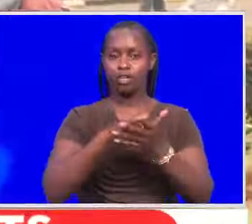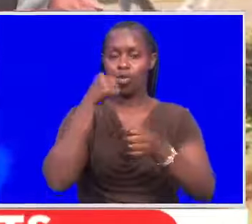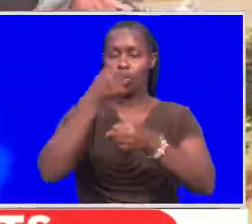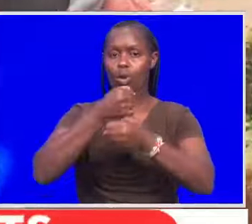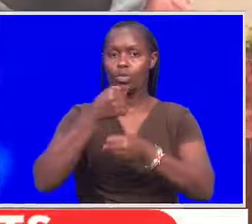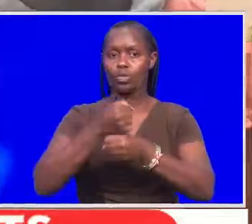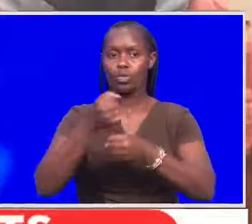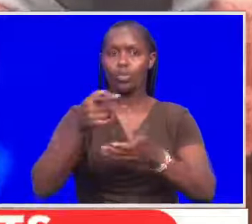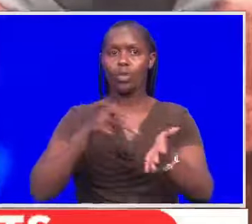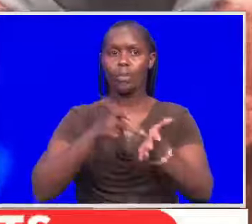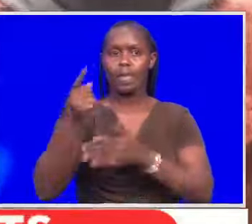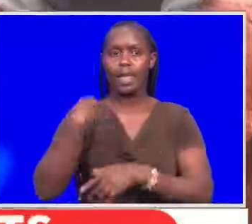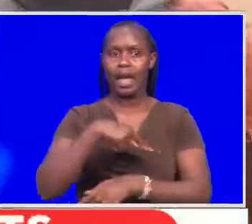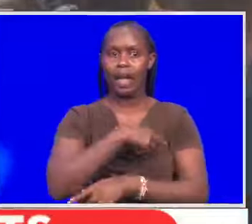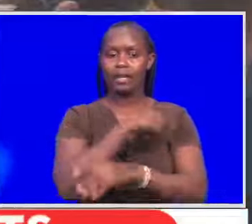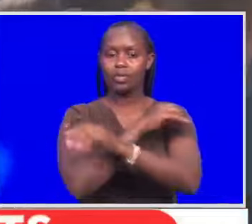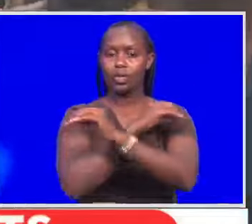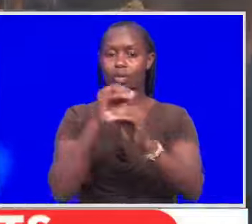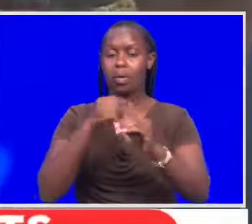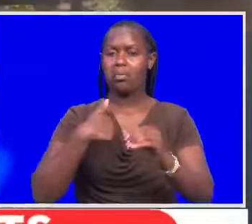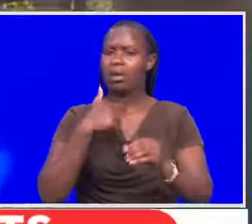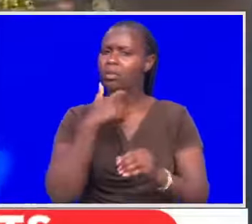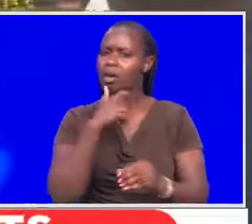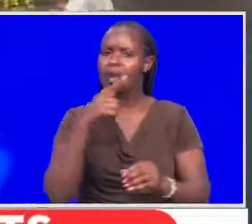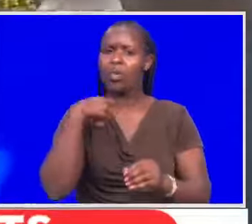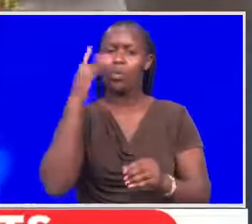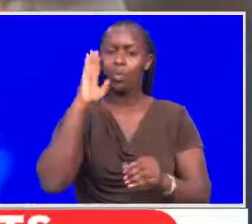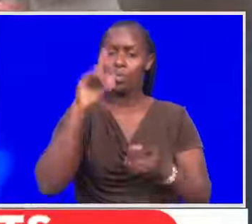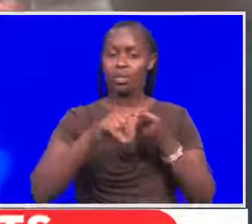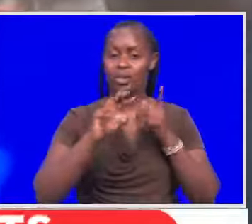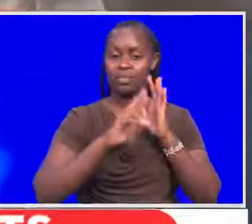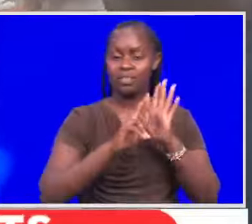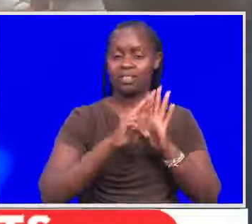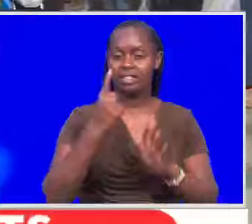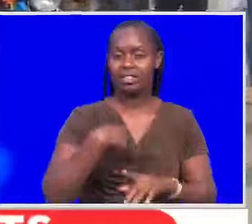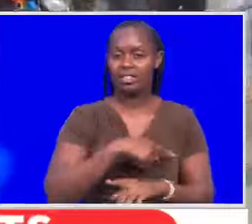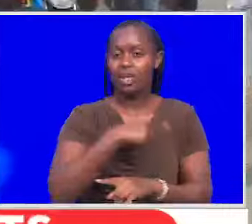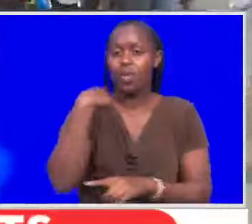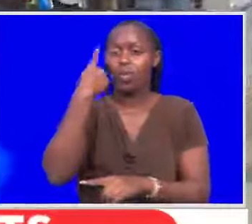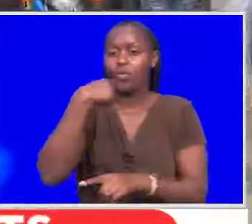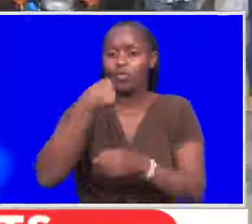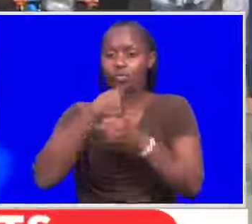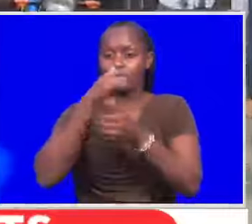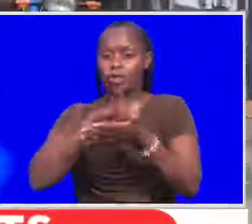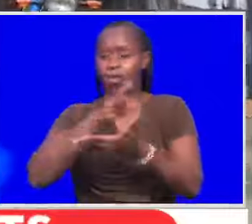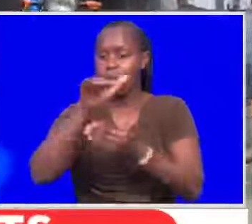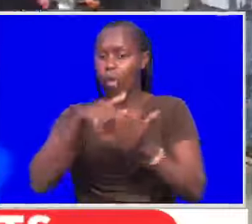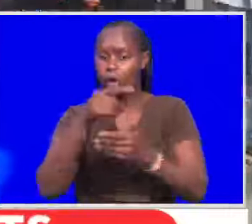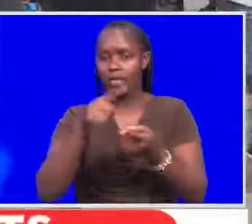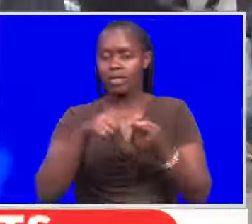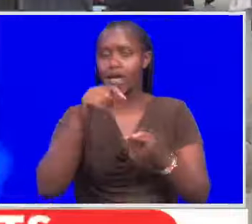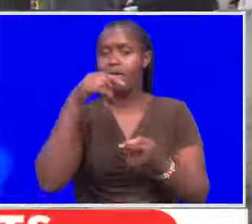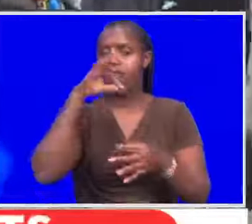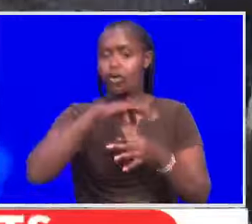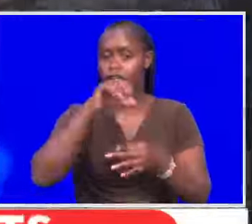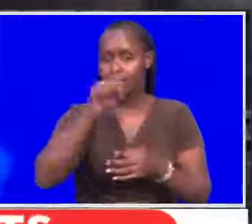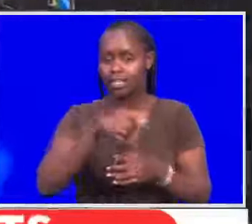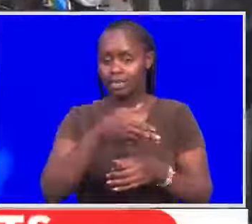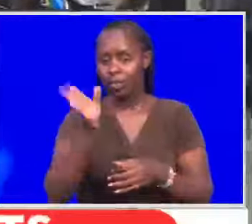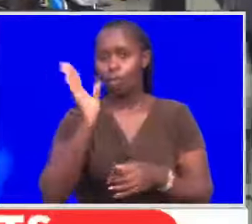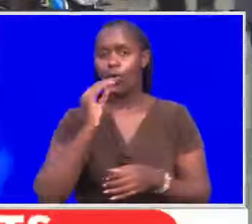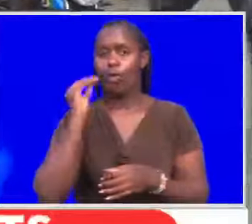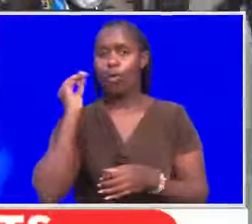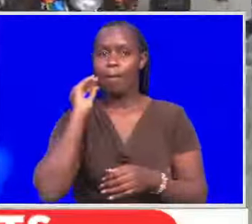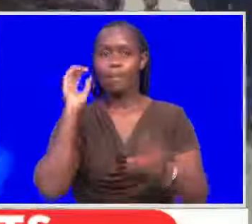I wonder who are they representing? Whoever votes yes will go home. The situation was similar in Nakuru